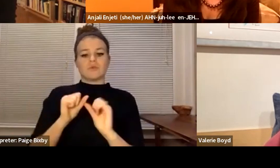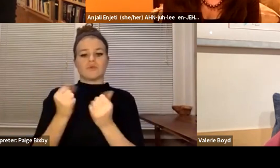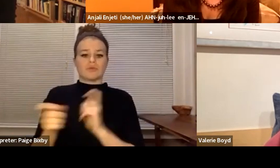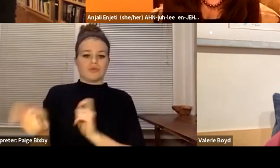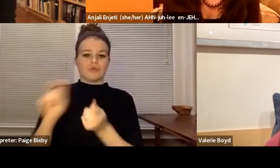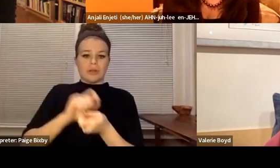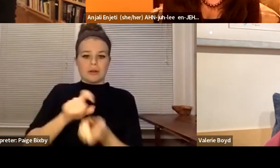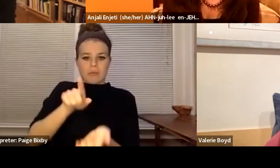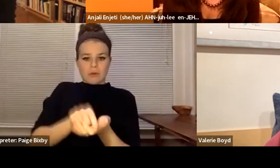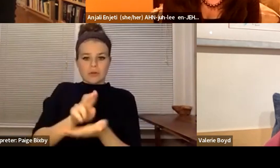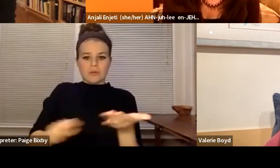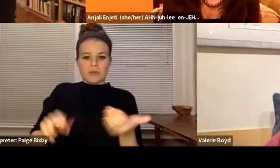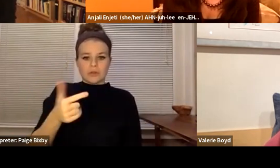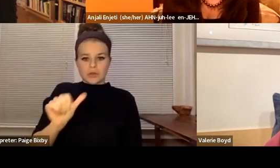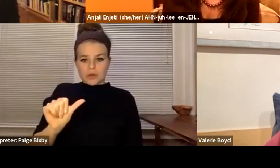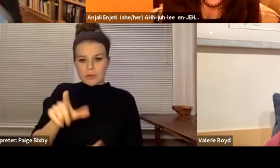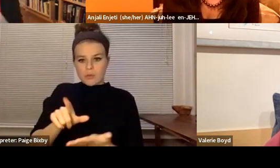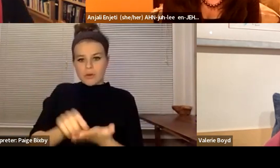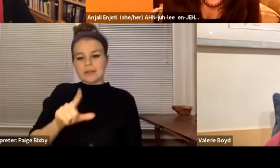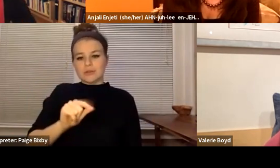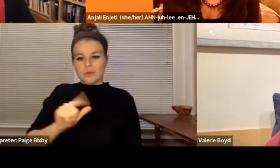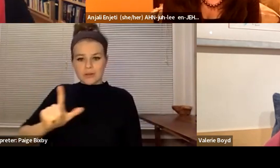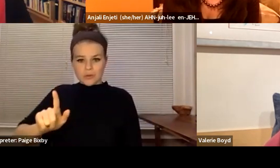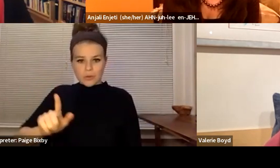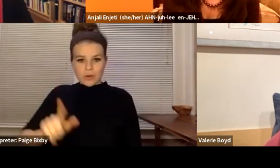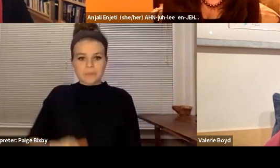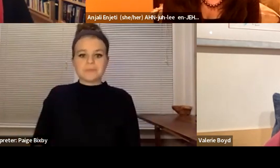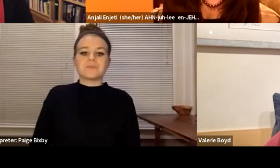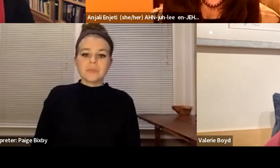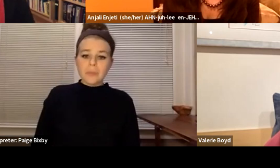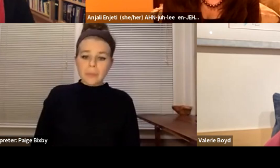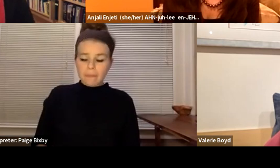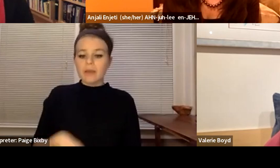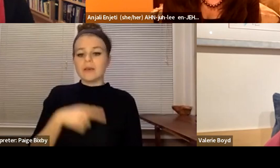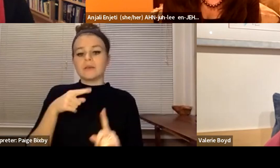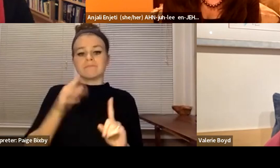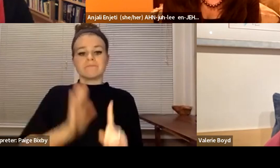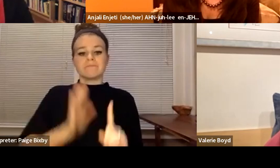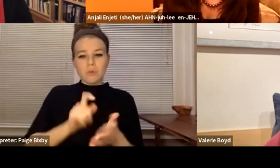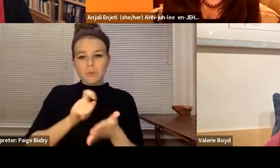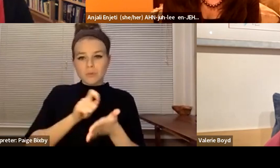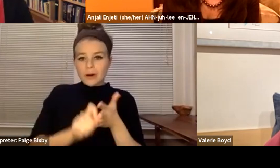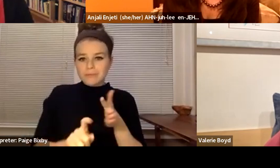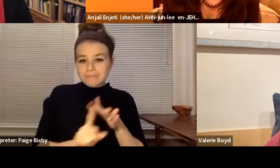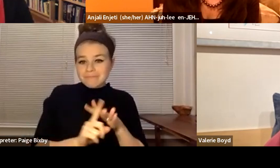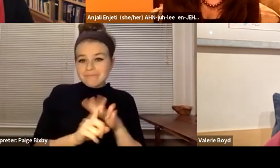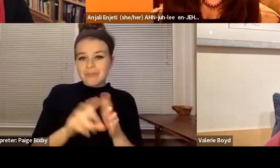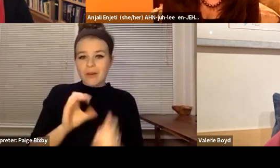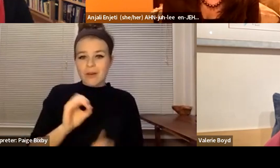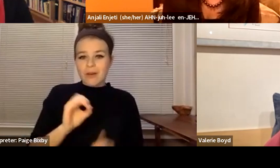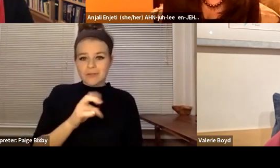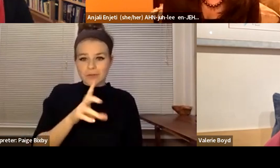2021, and The Parted Earth, also published in 2021 by Hub City. Anjali's writing has appeared in Oxford American, The Bitter